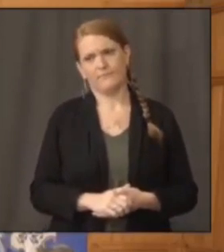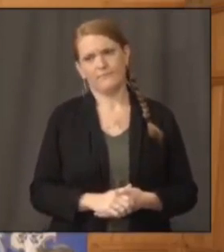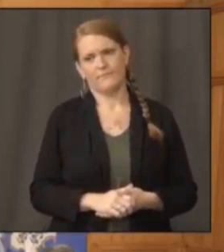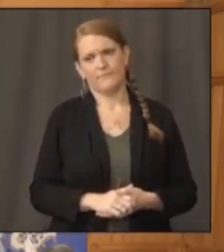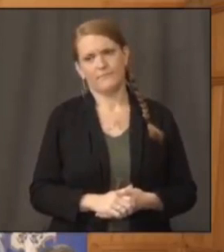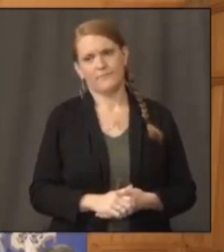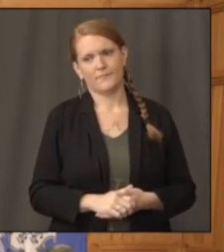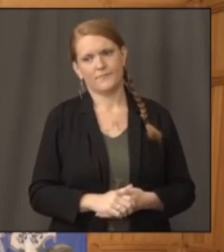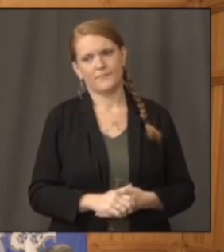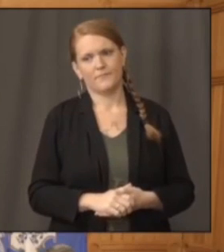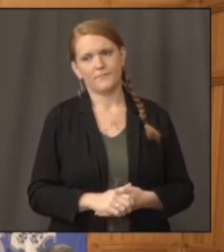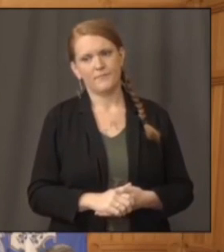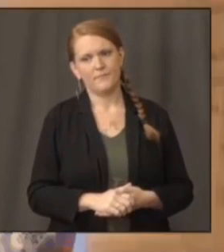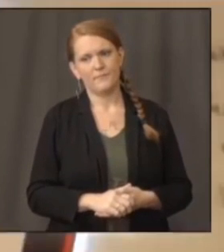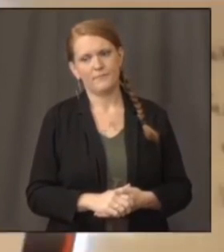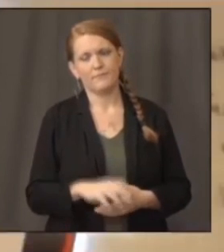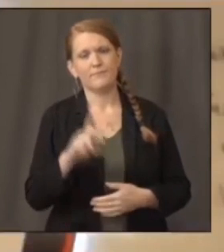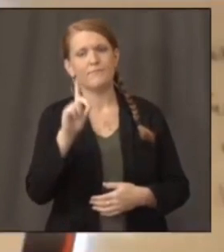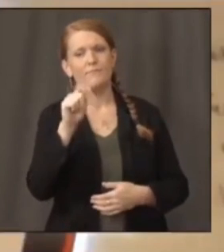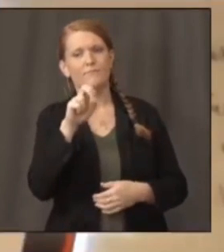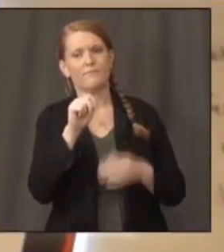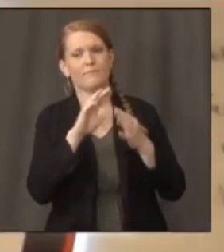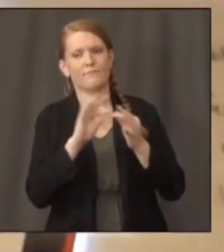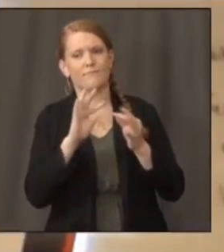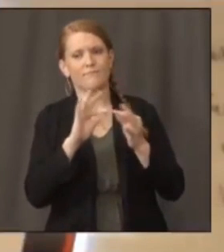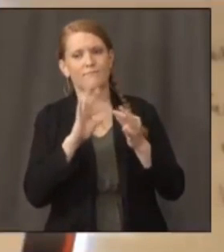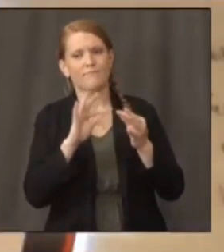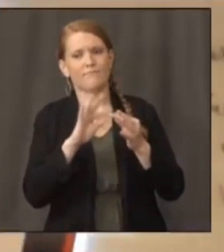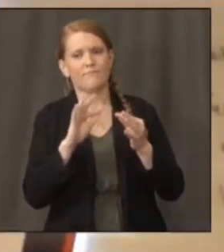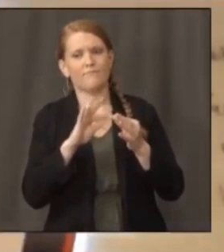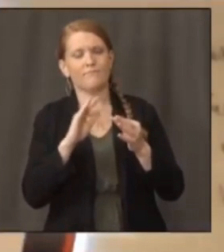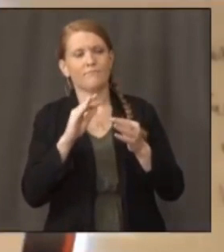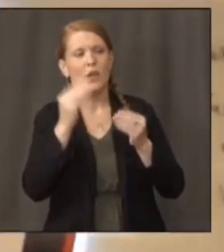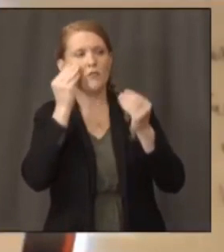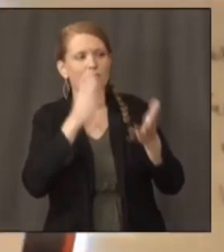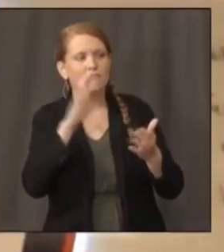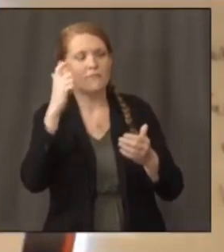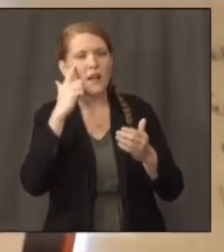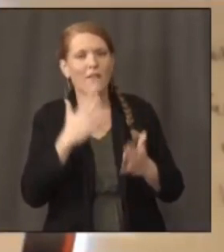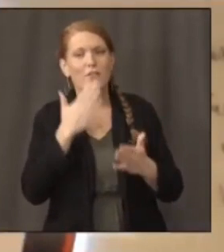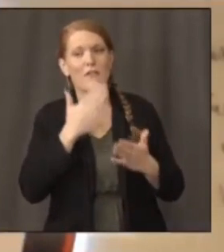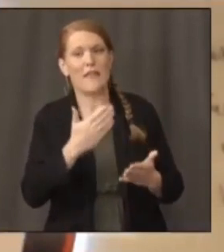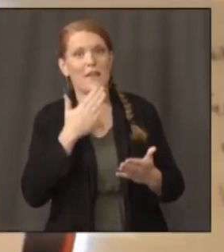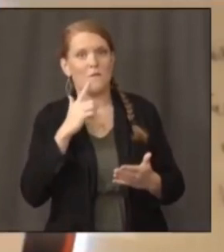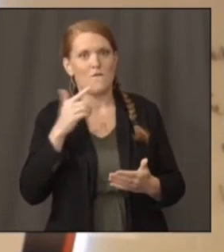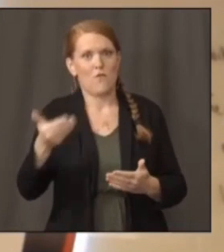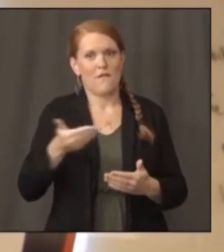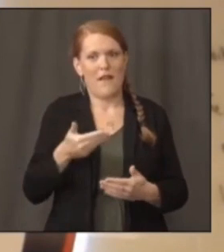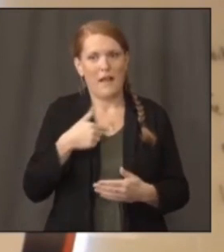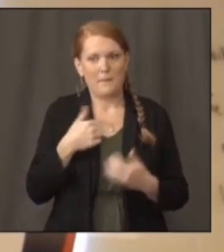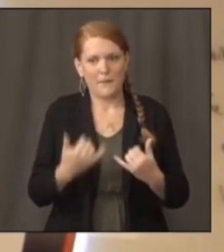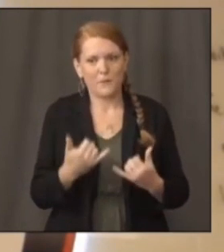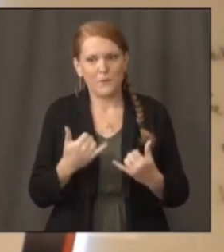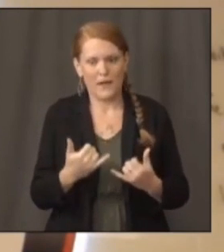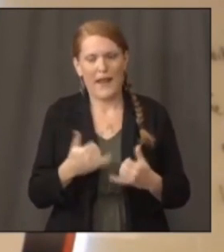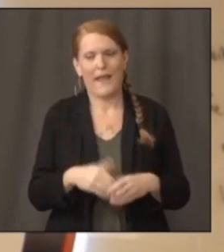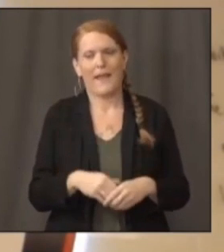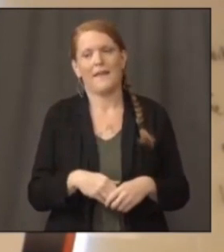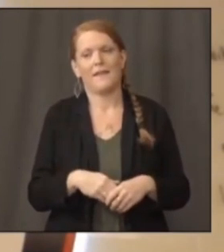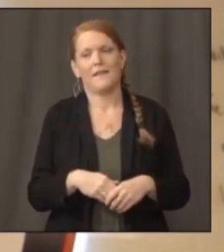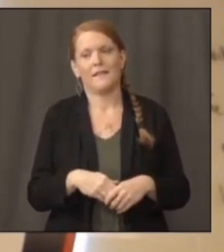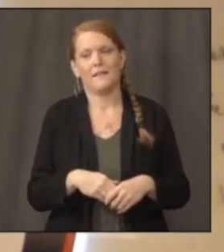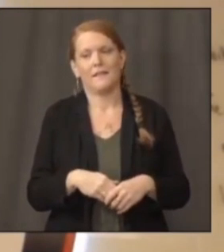Yeah, Governor Lamont, thank you. Thanks so much for having me today. And thank